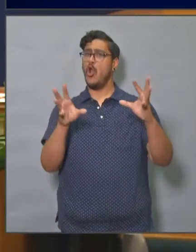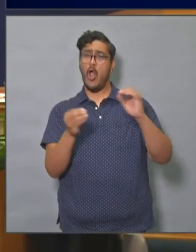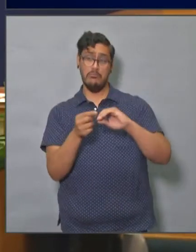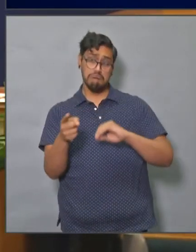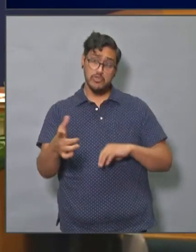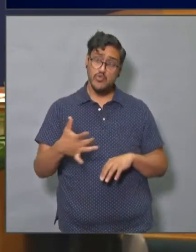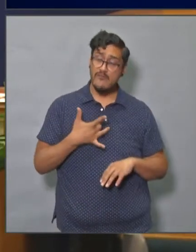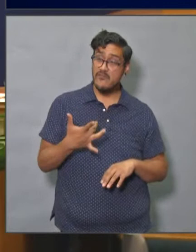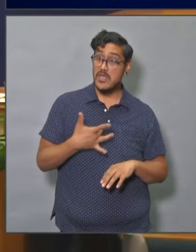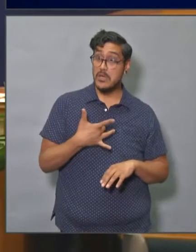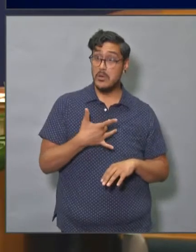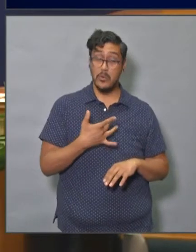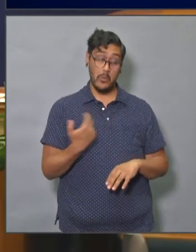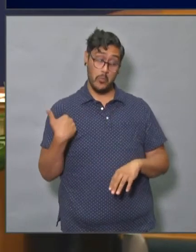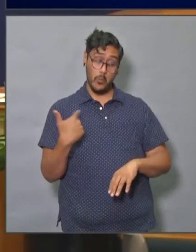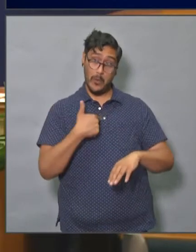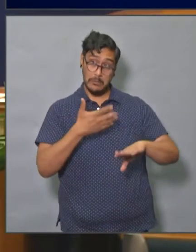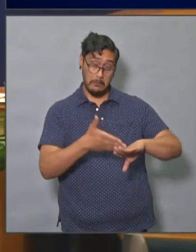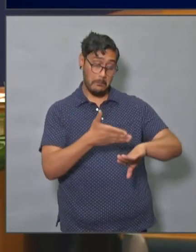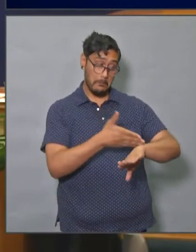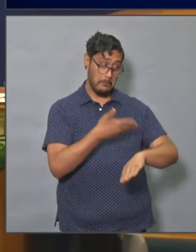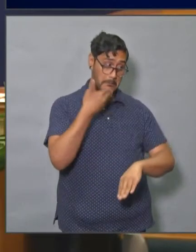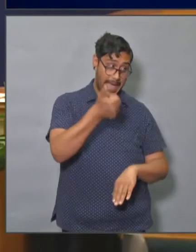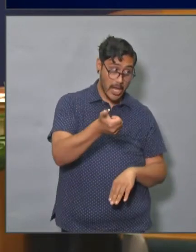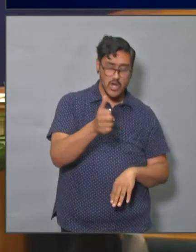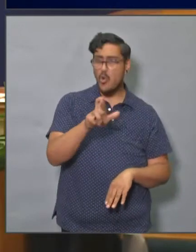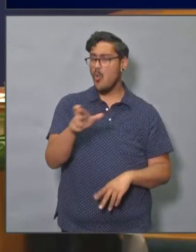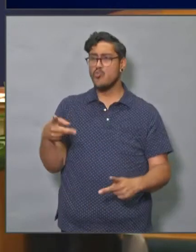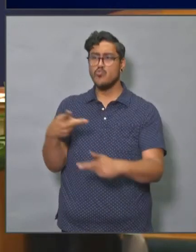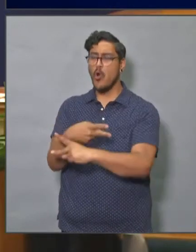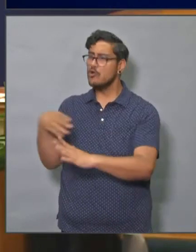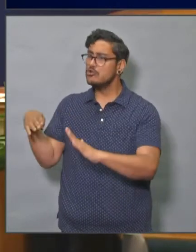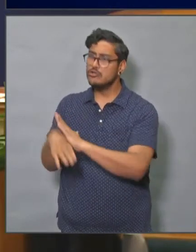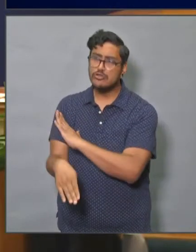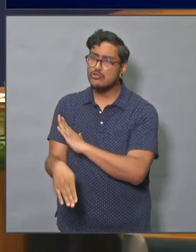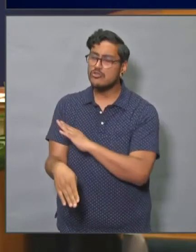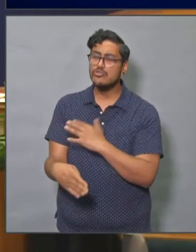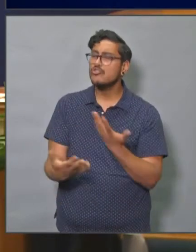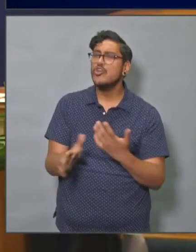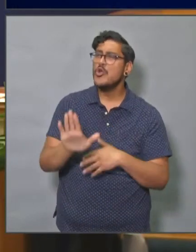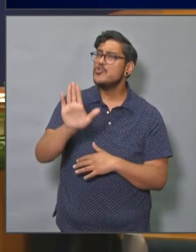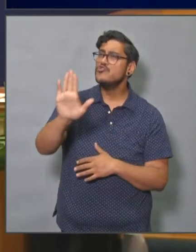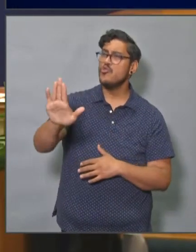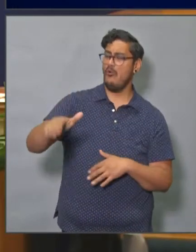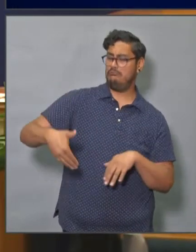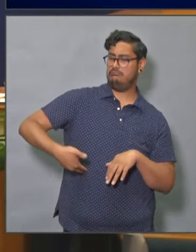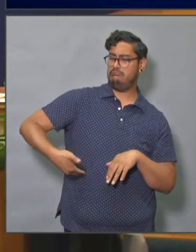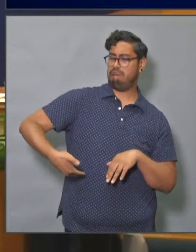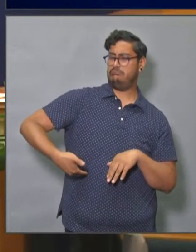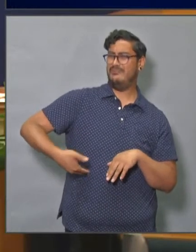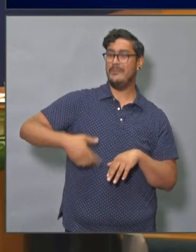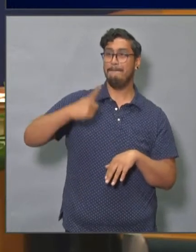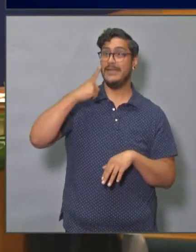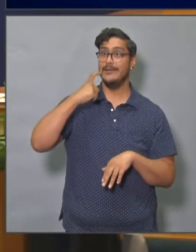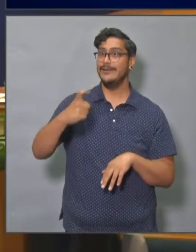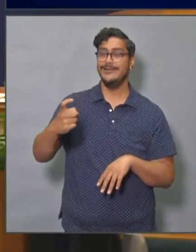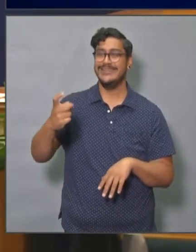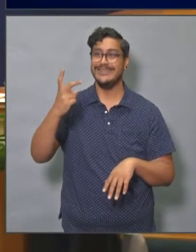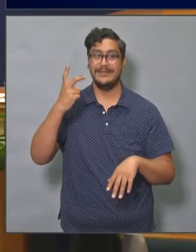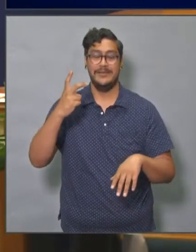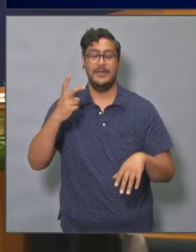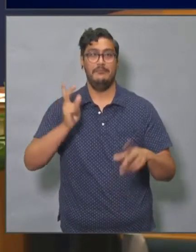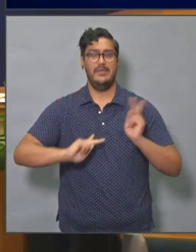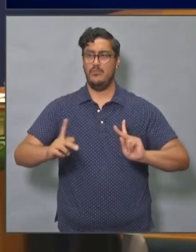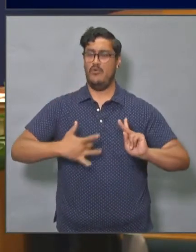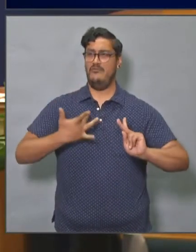same? And what metric is the key? Is it hospitalizations? I mean, give us your overall sense, because it's easy to get overwhelmed by all these numbers. I guess the